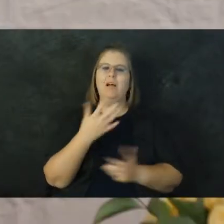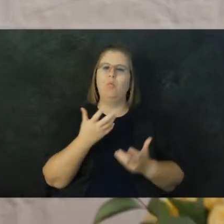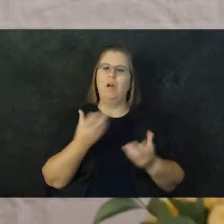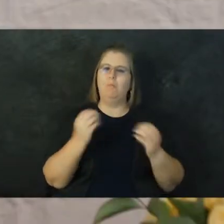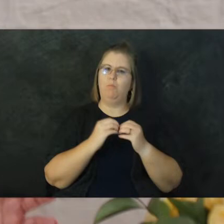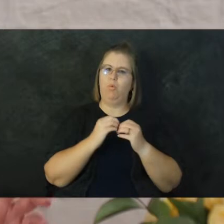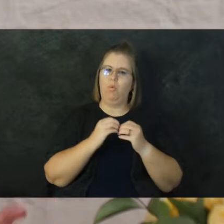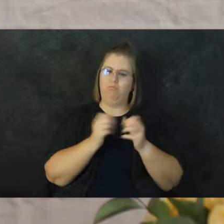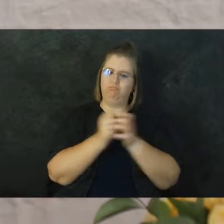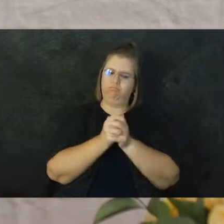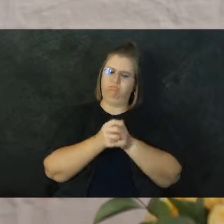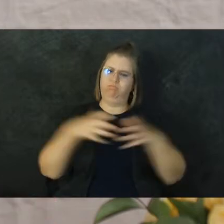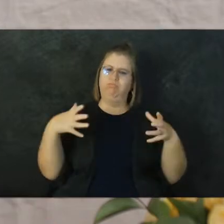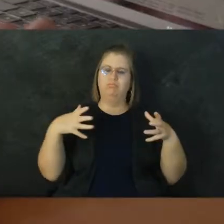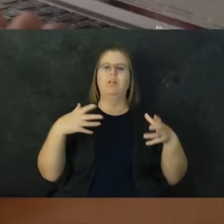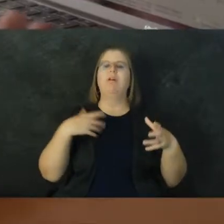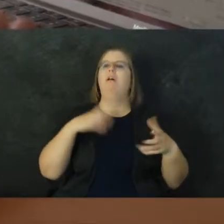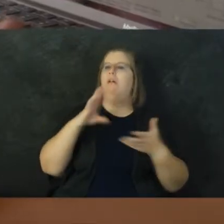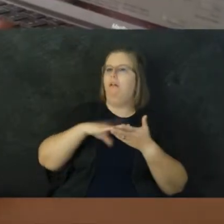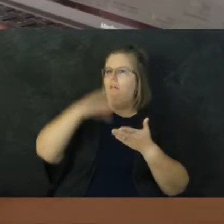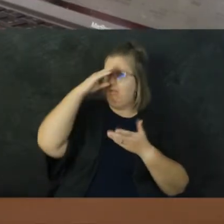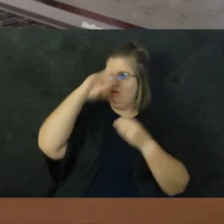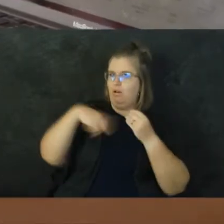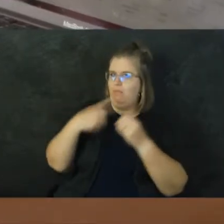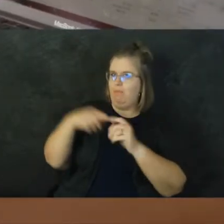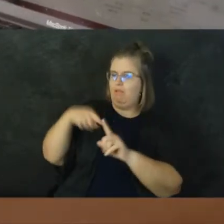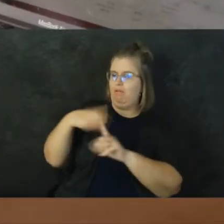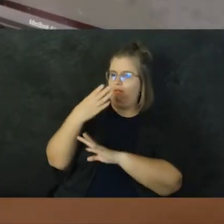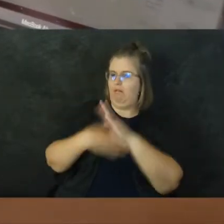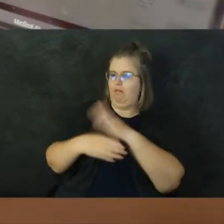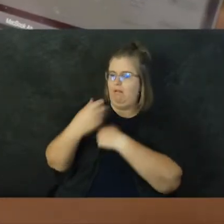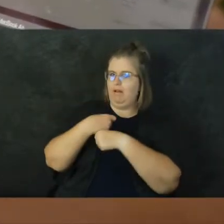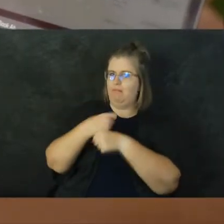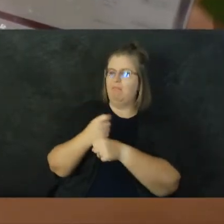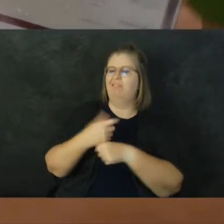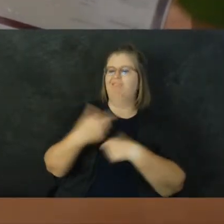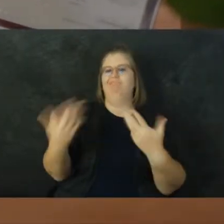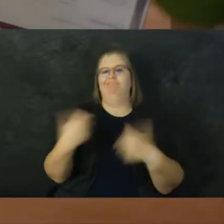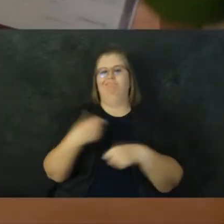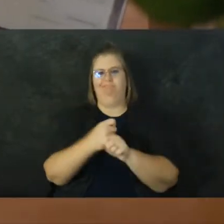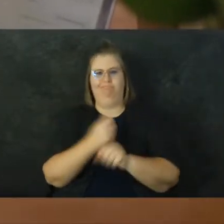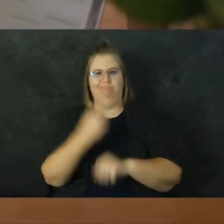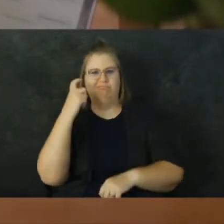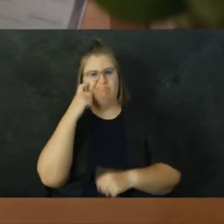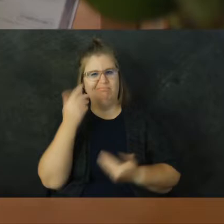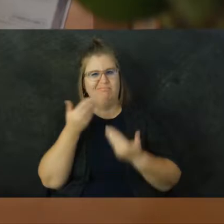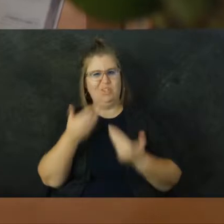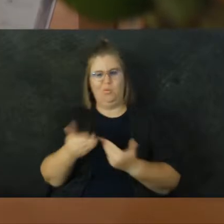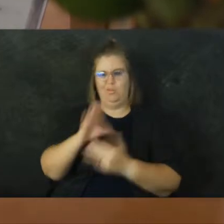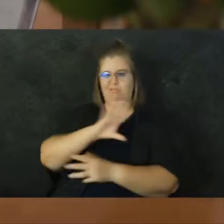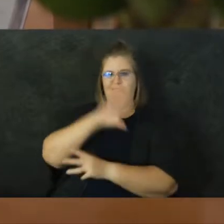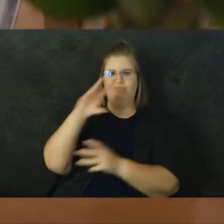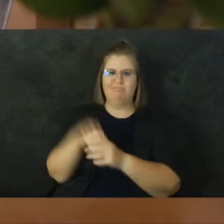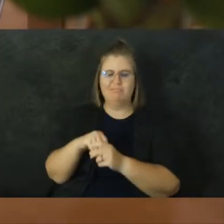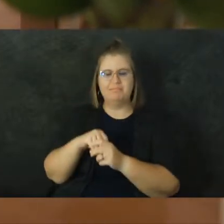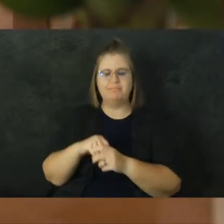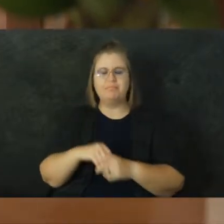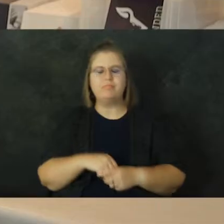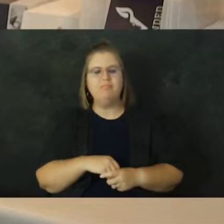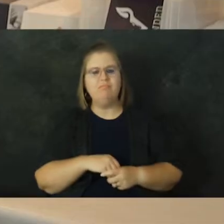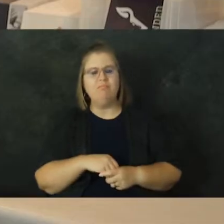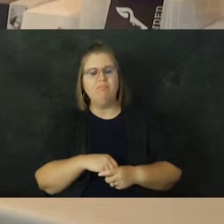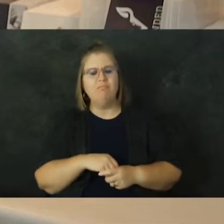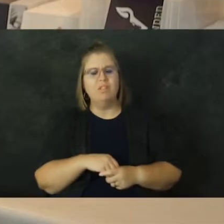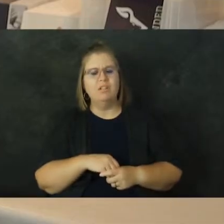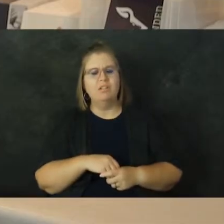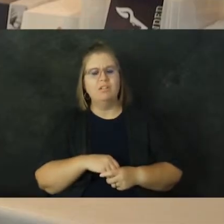I wanted to expand my business, and I learned about Amazon Handmade, and it became a no-brainer to really become part of that.